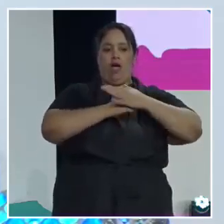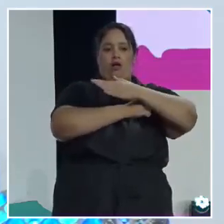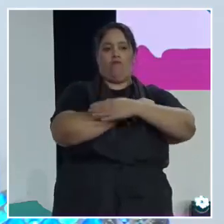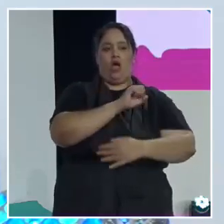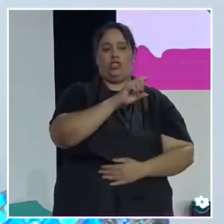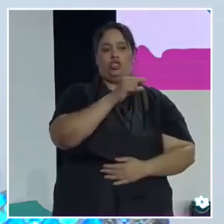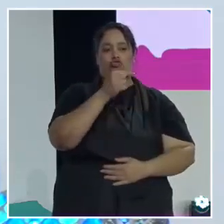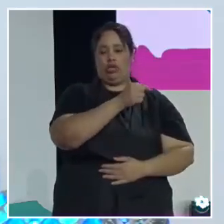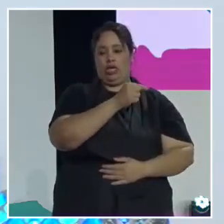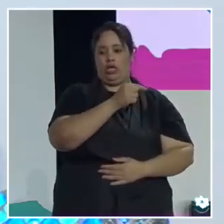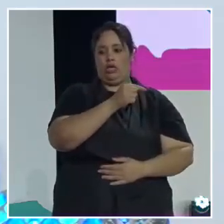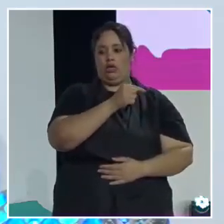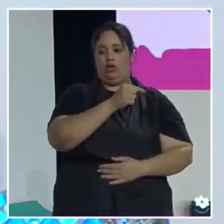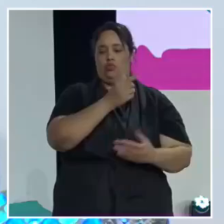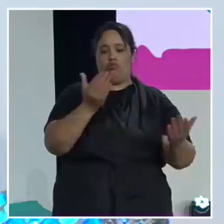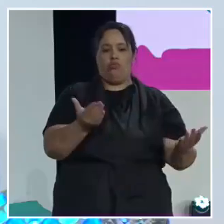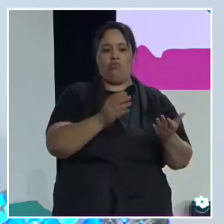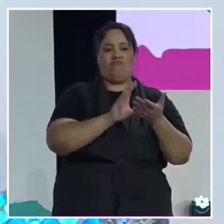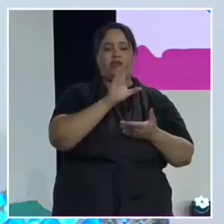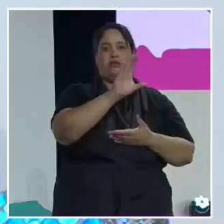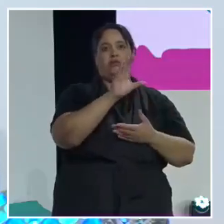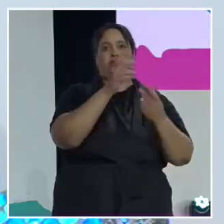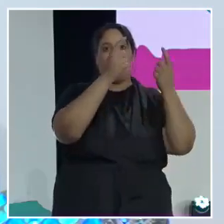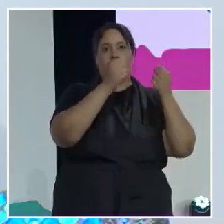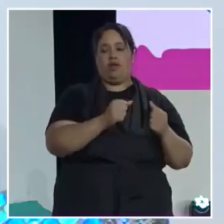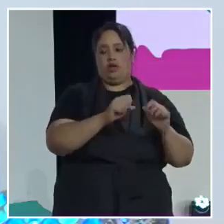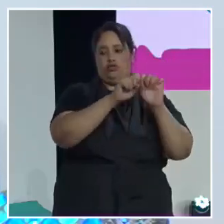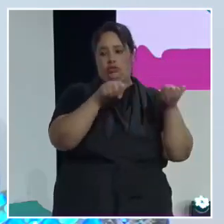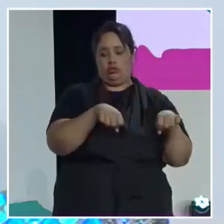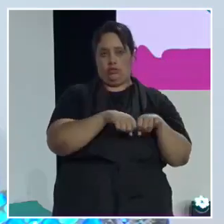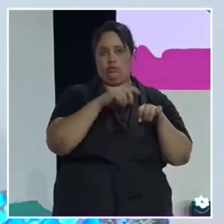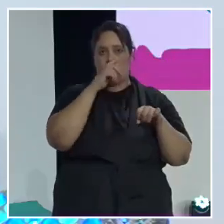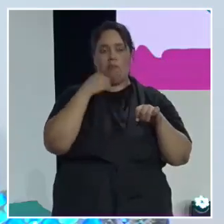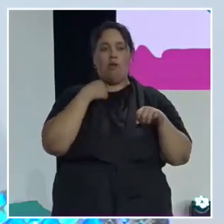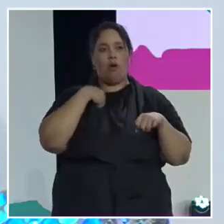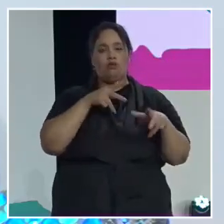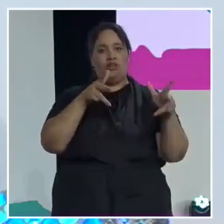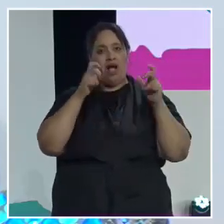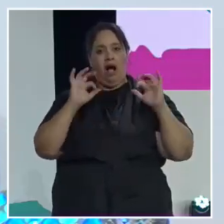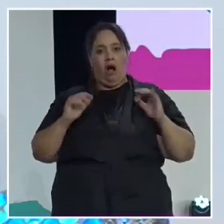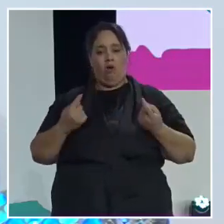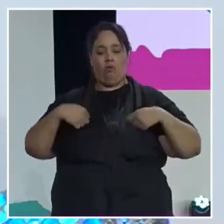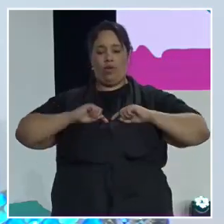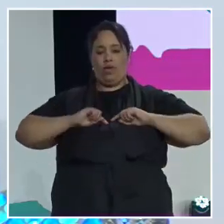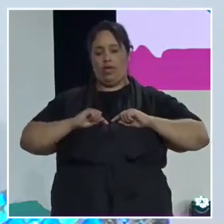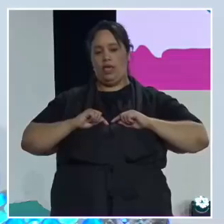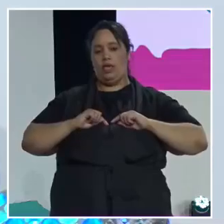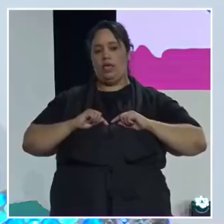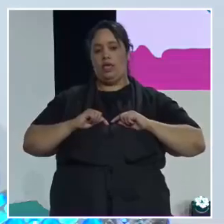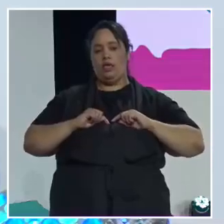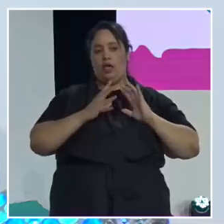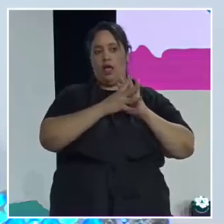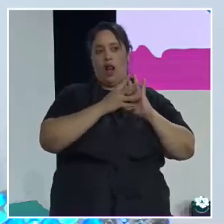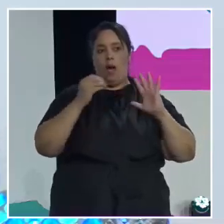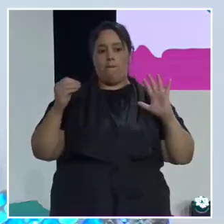financial systems. So my question for you, I really want to get your wisdom and insight, how we can direct the trajectory